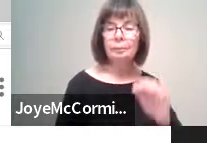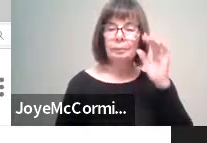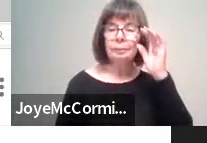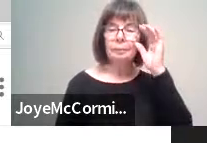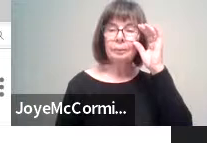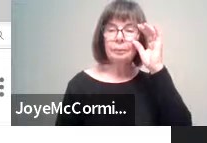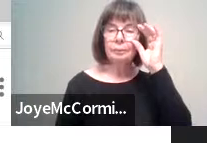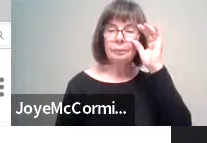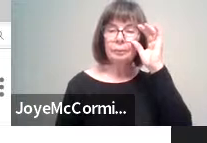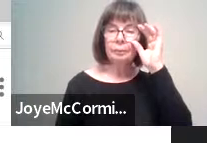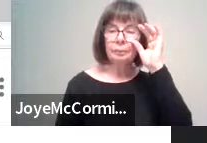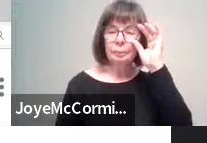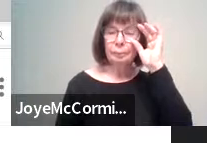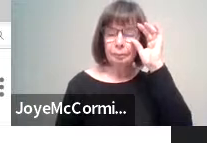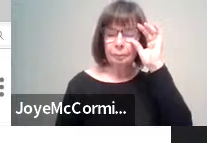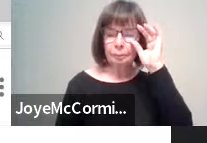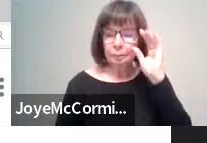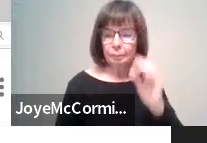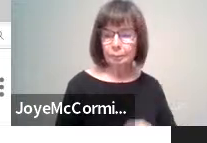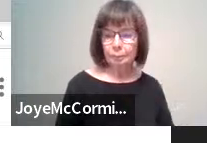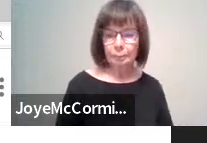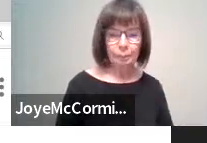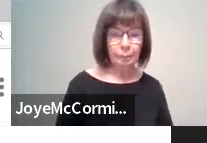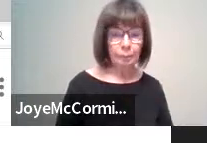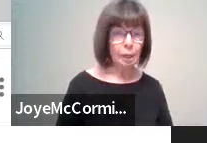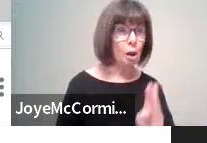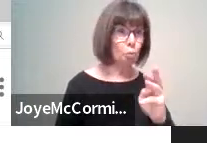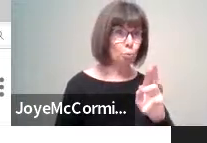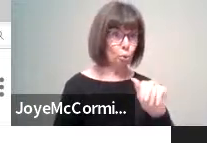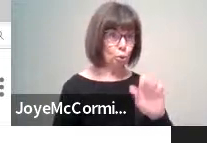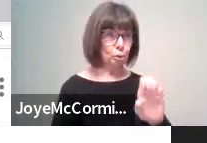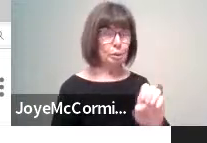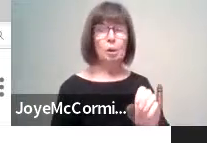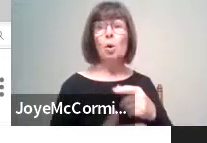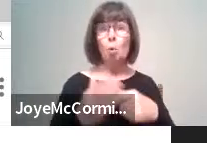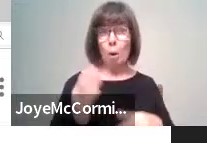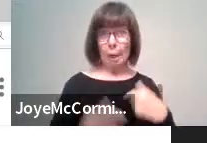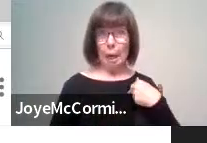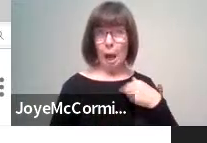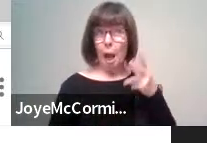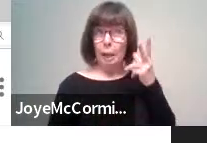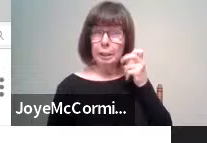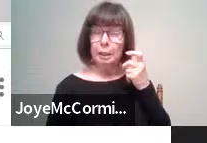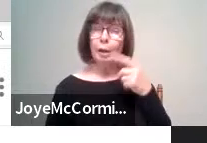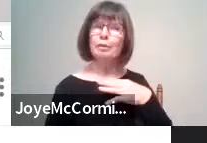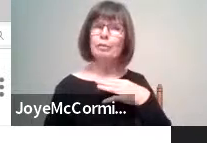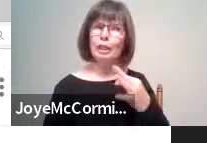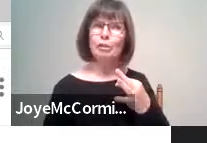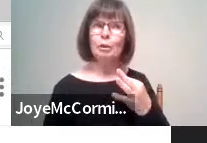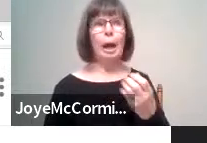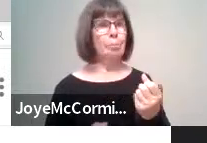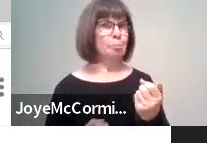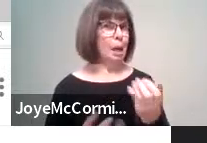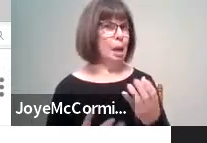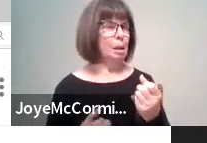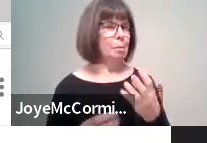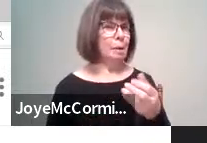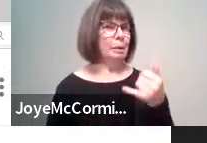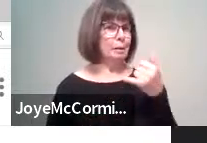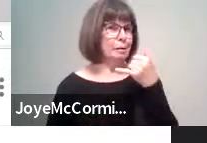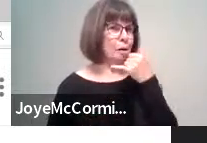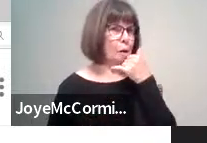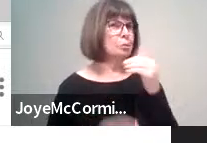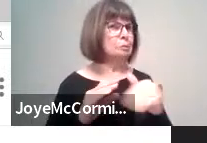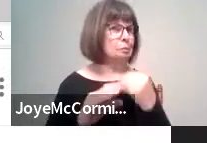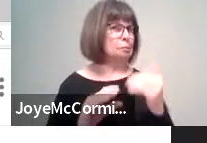Bruce, hi. Well, I think what I'm hearing, and it's interesting how many phone calls and emails I've